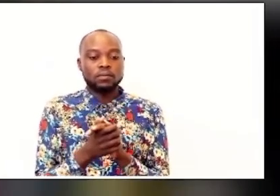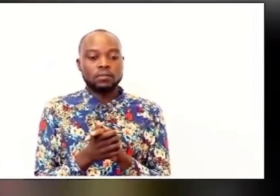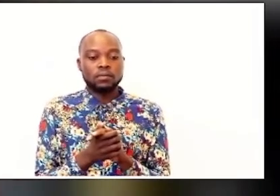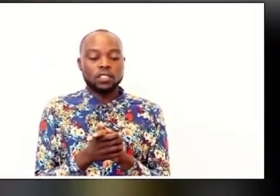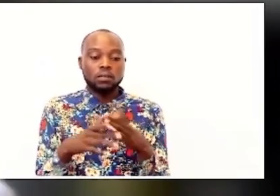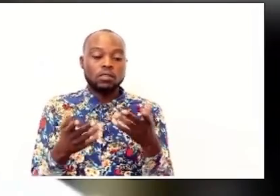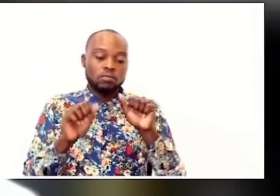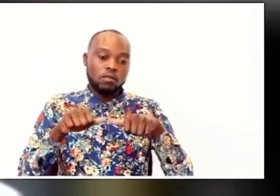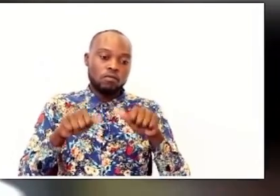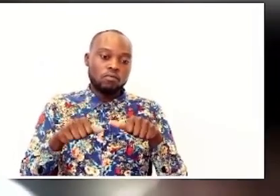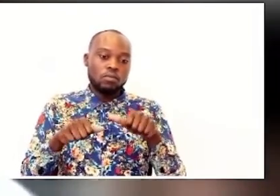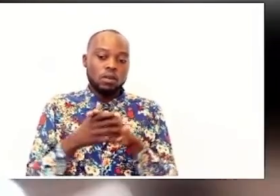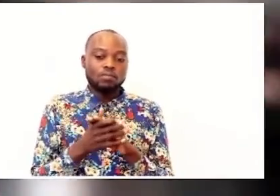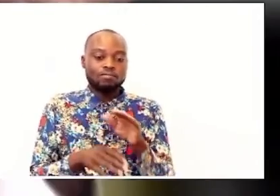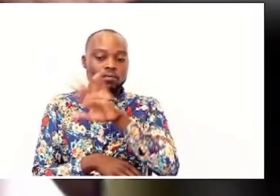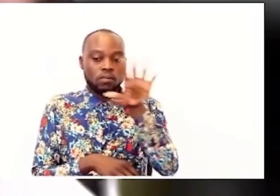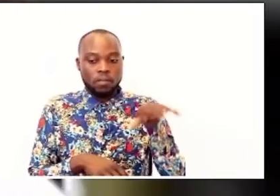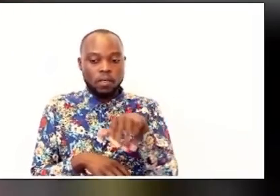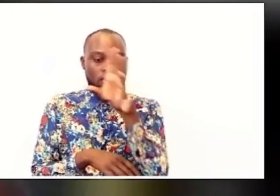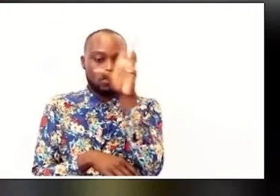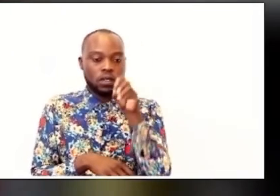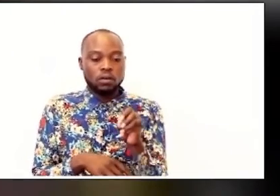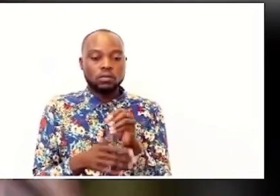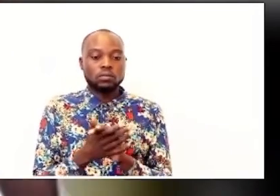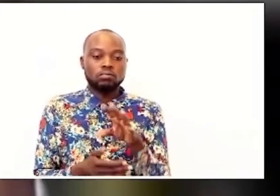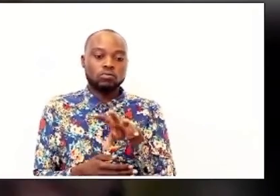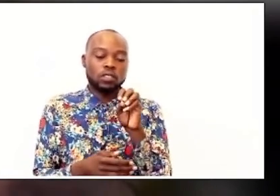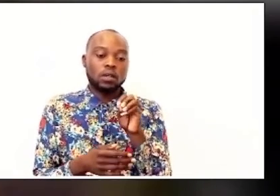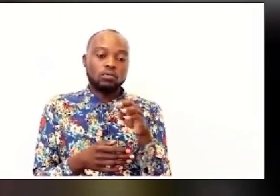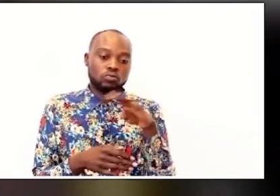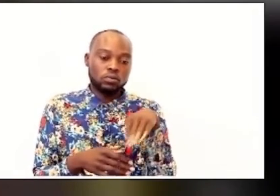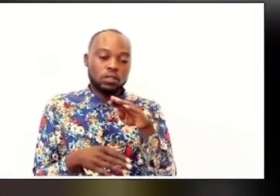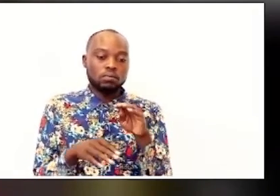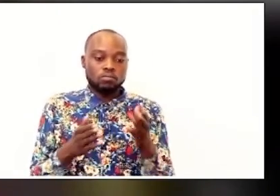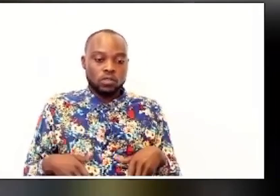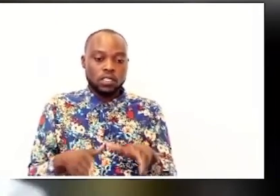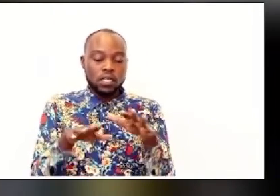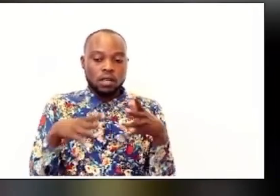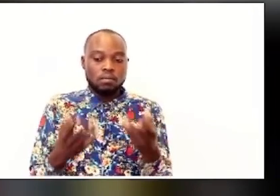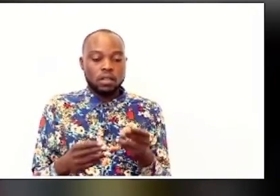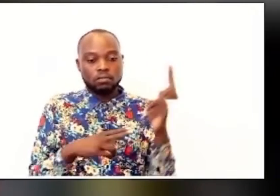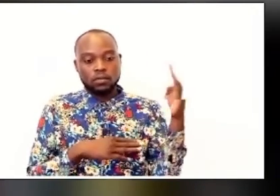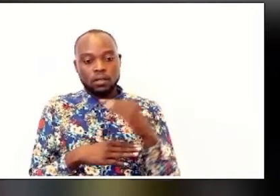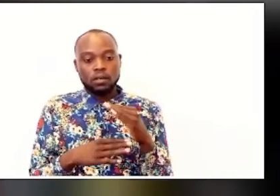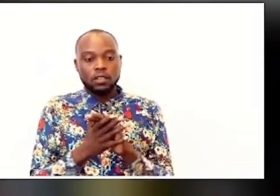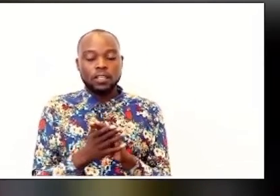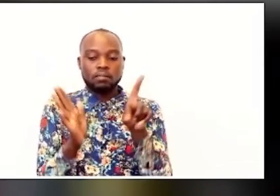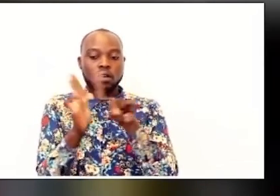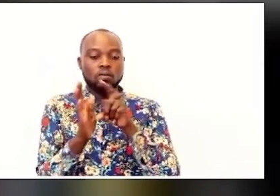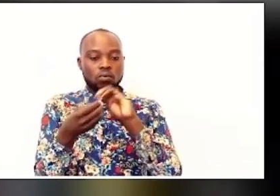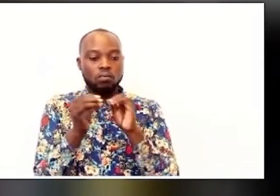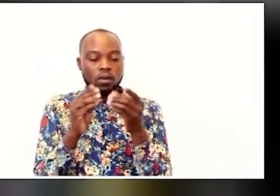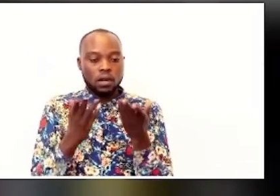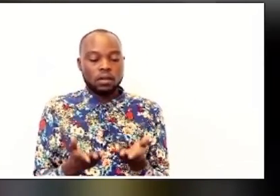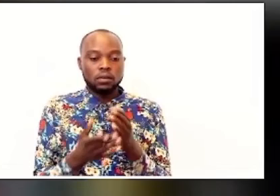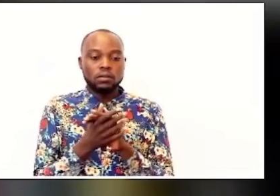allows the whole of Africa to be able to get behind it in a way that we can actually become the rule makers. And being the